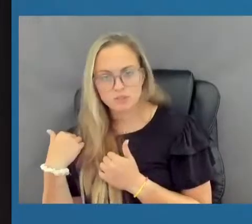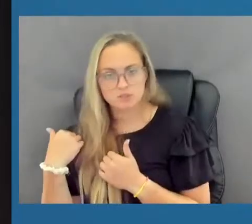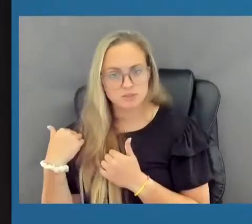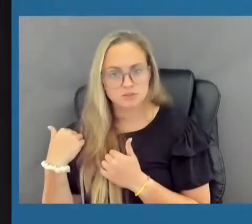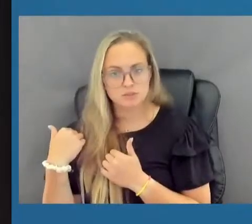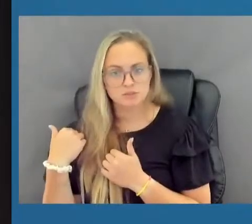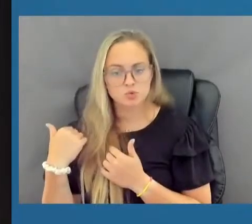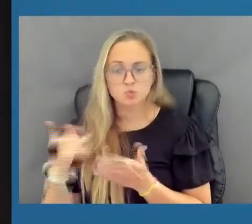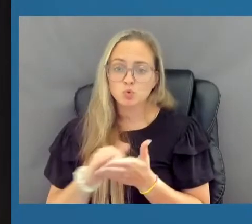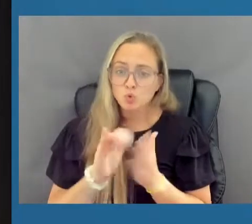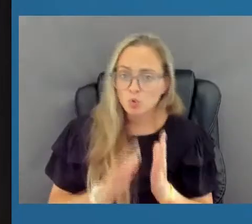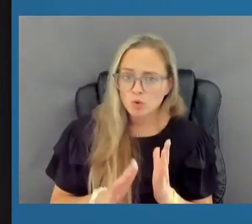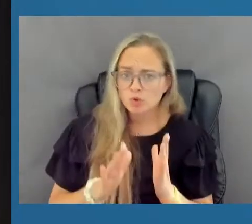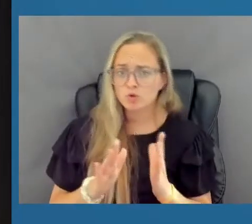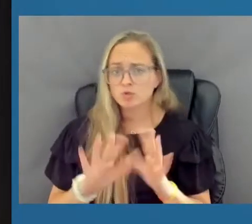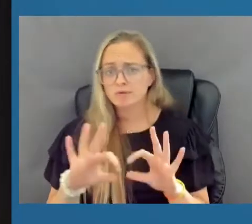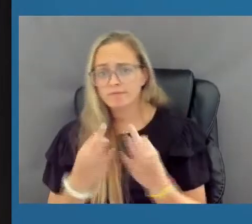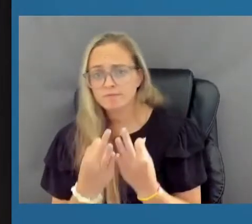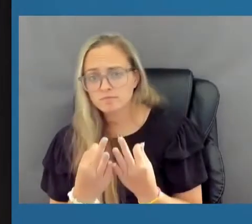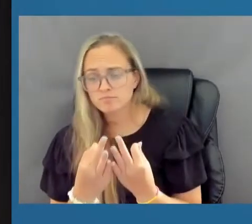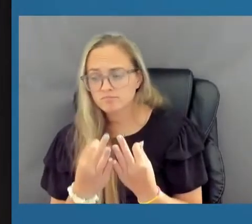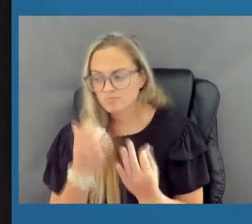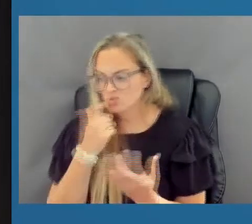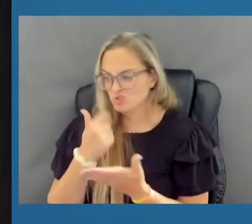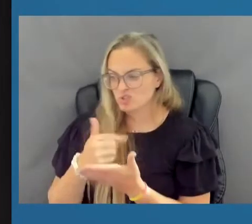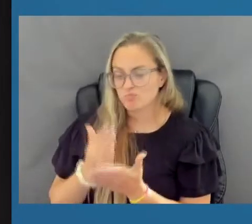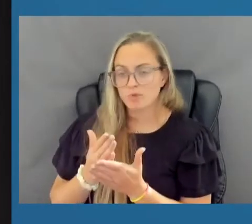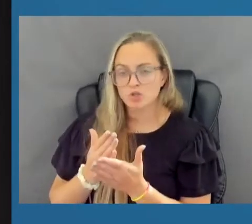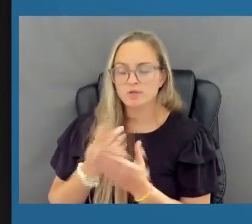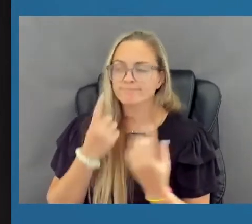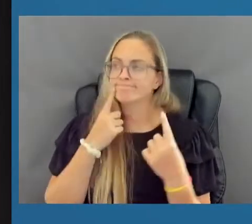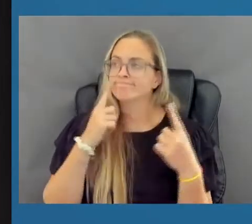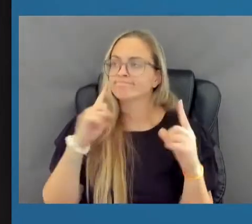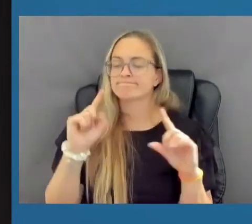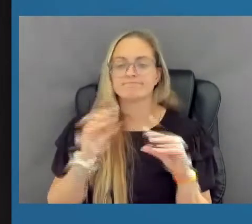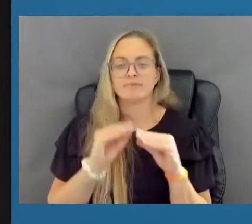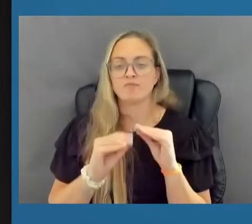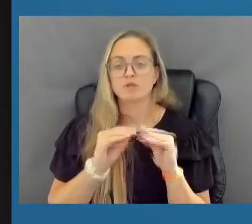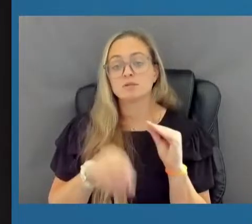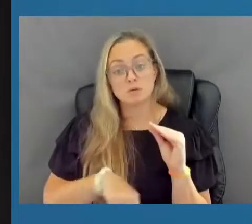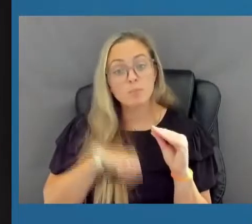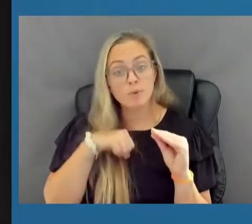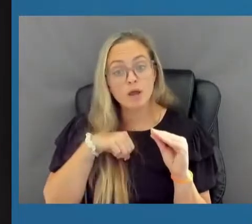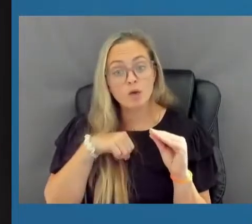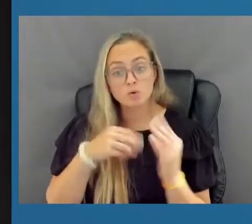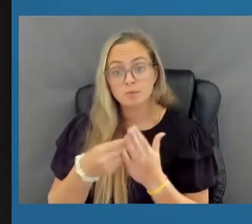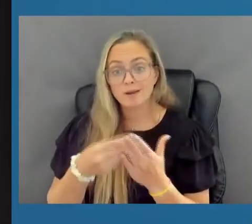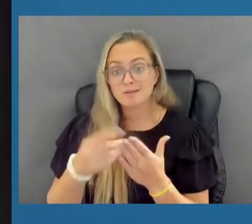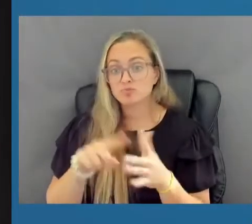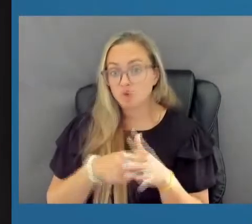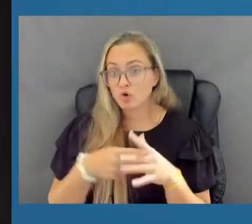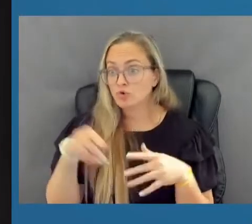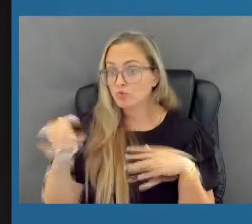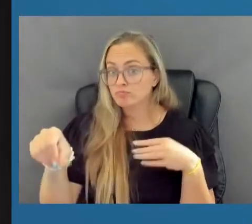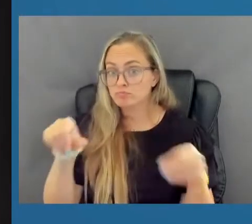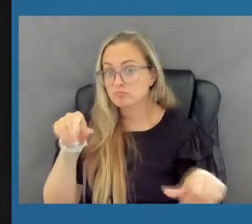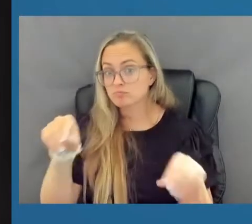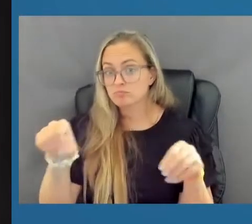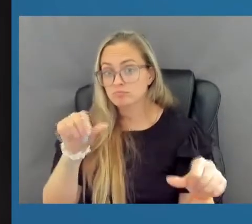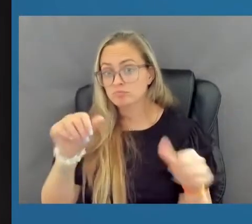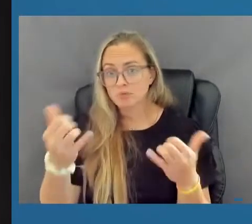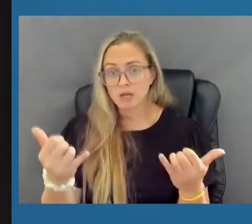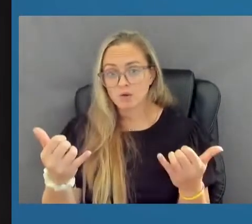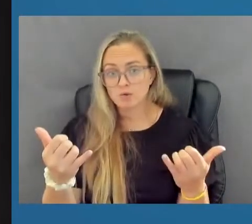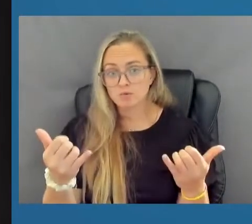And we did it together this last budget. I am so proud as the money's starting to flow out there. Just